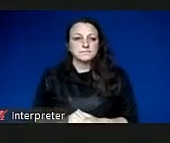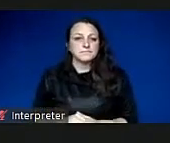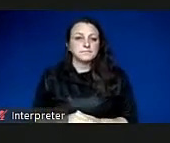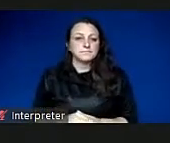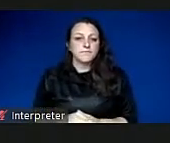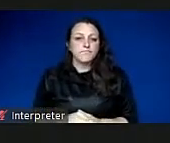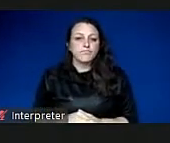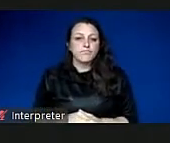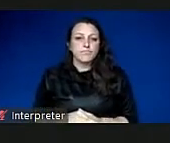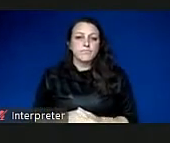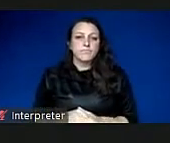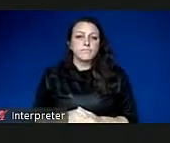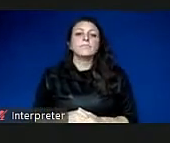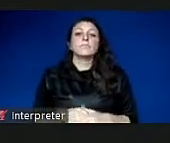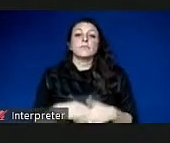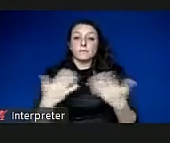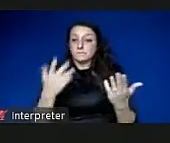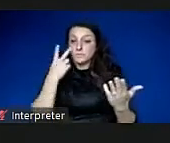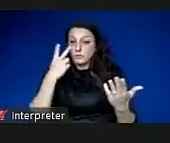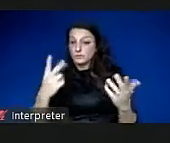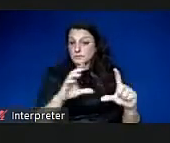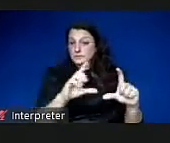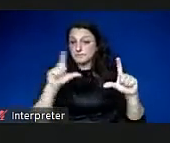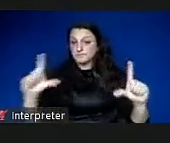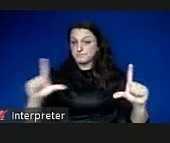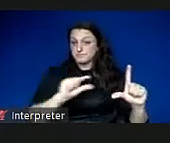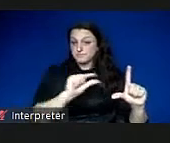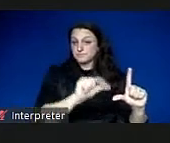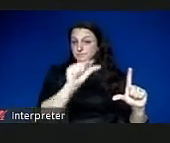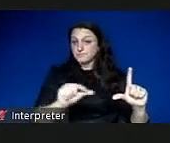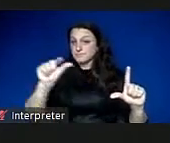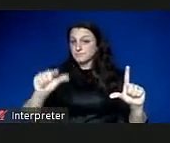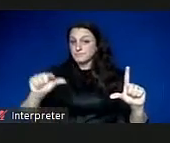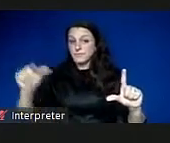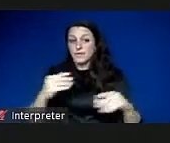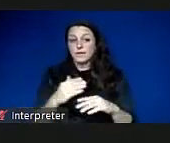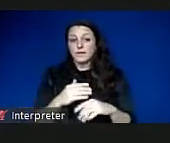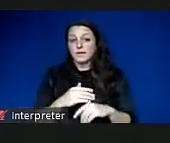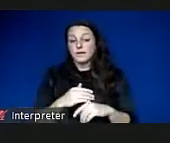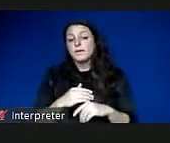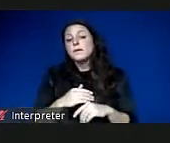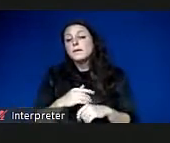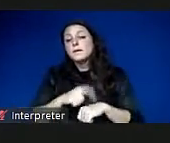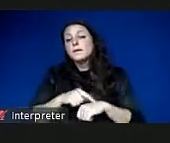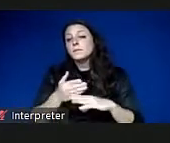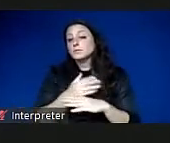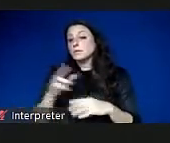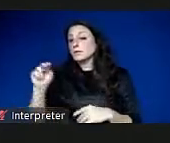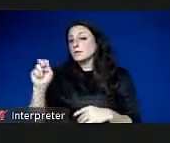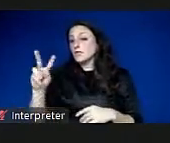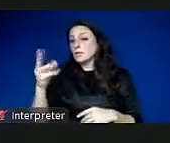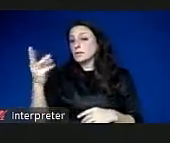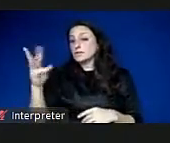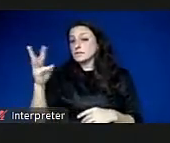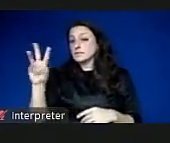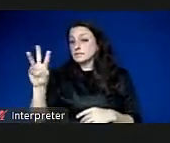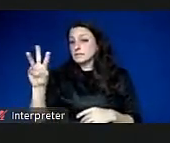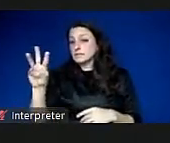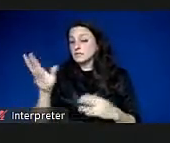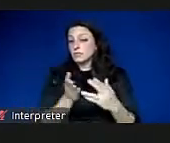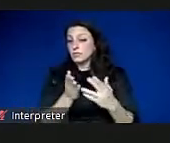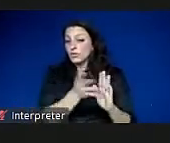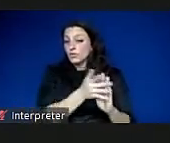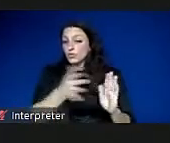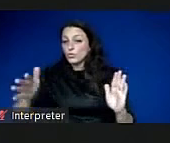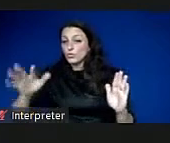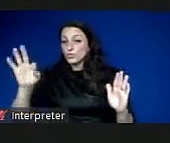And so what you'll see here is the time period between November 16th through February 15th.